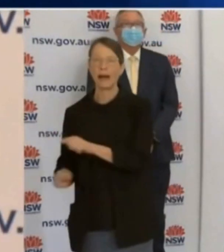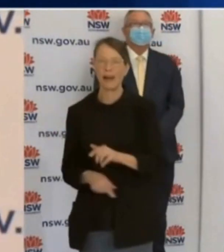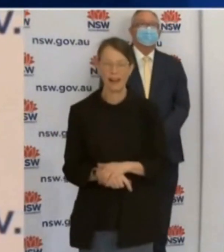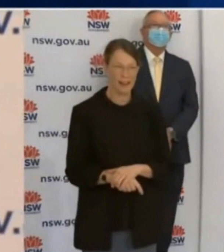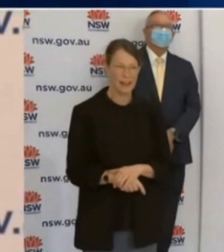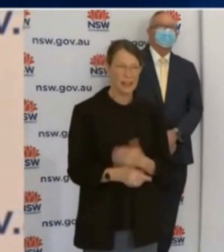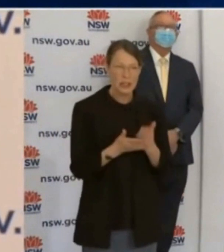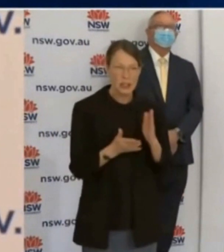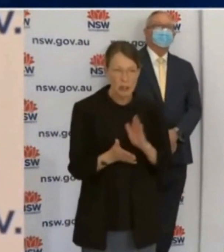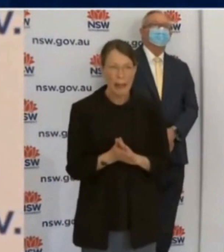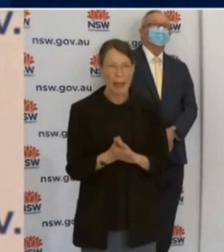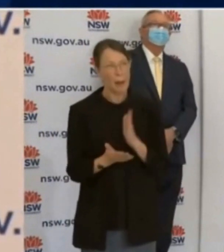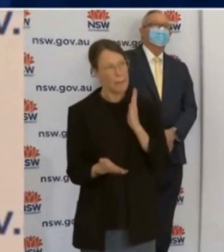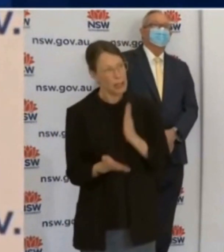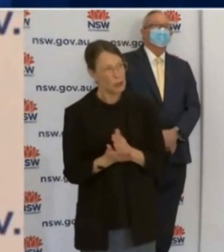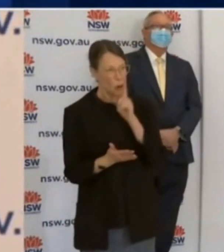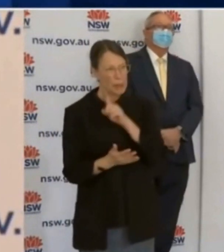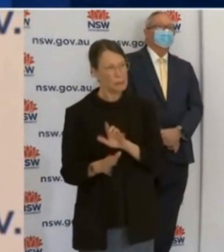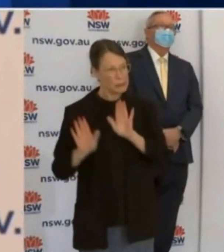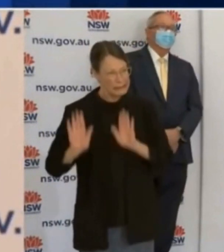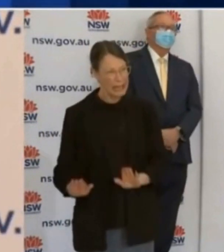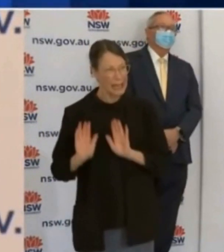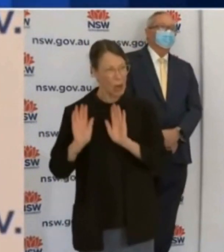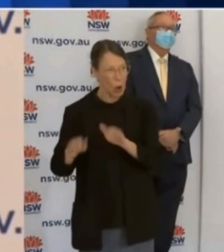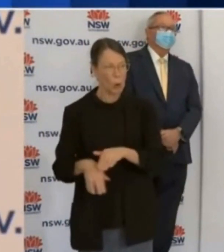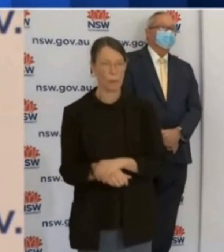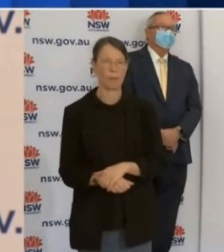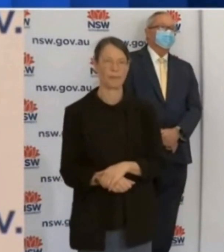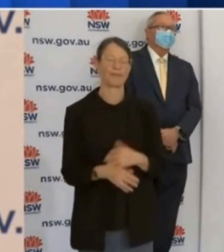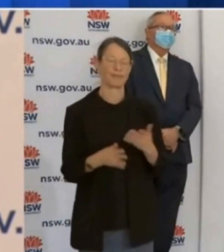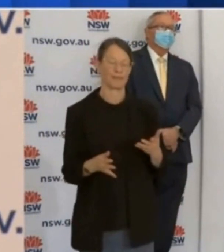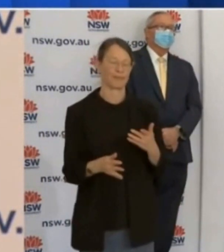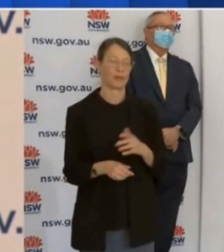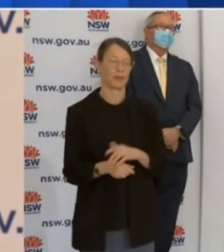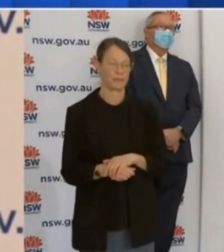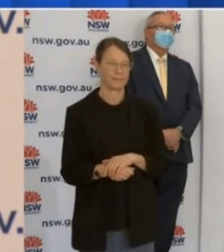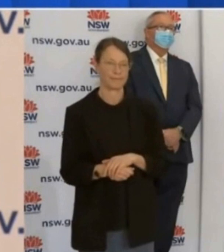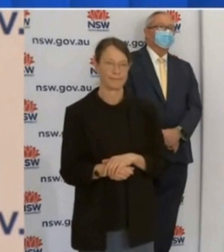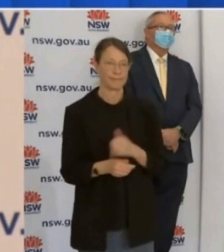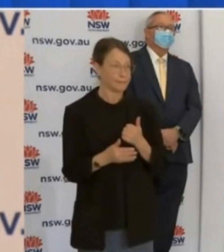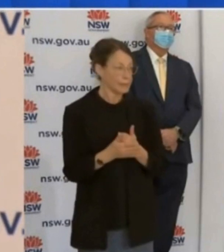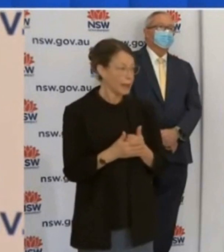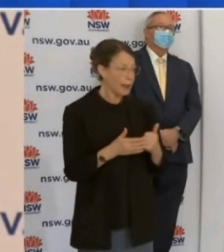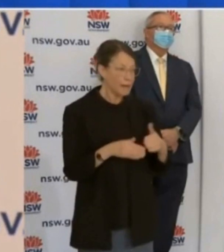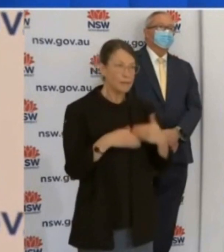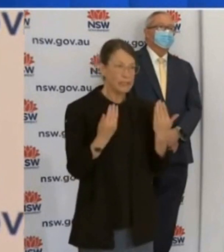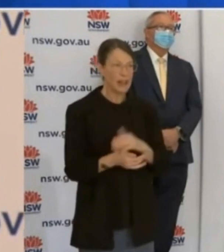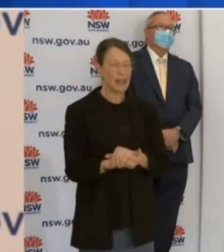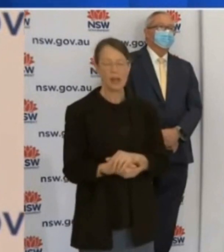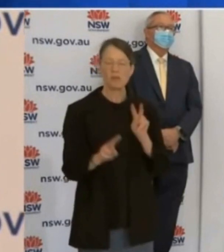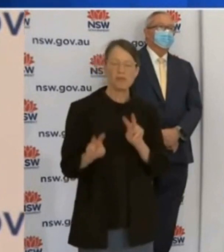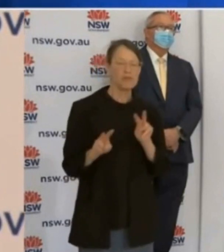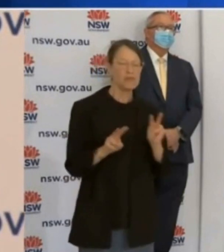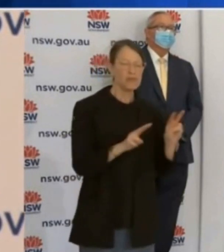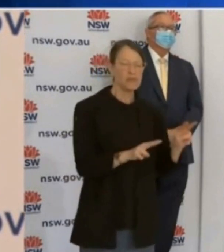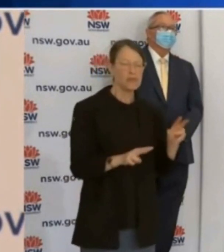that's where the police and the defence have really stepped up compliance activities. So every day we identify areas where we've seen increased